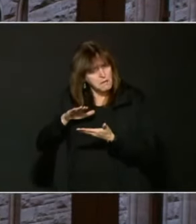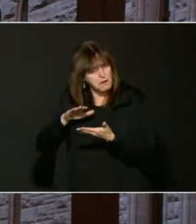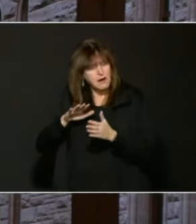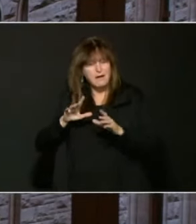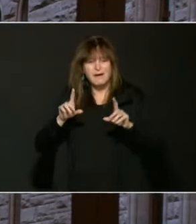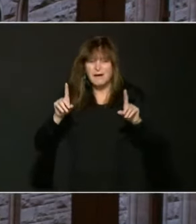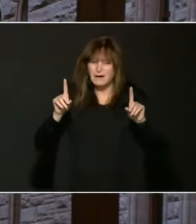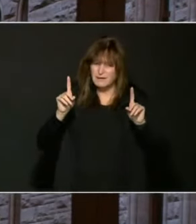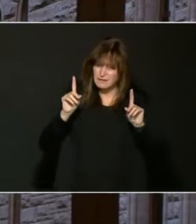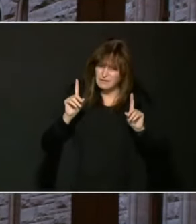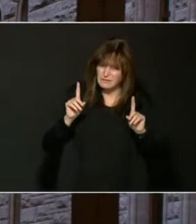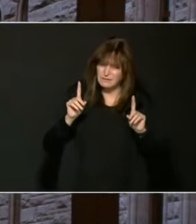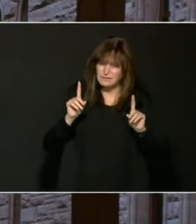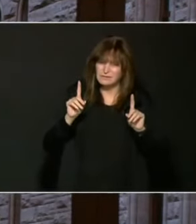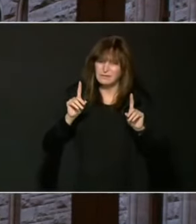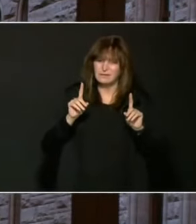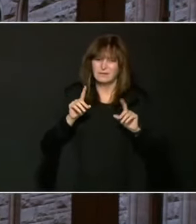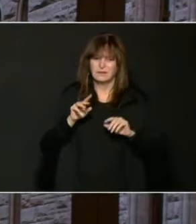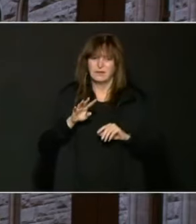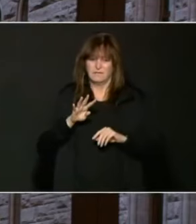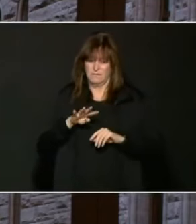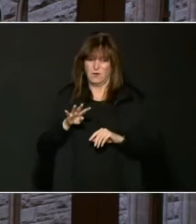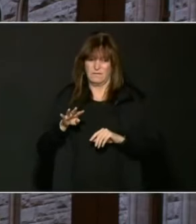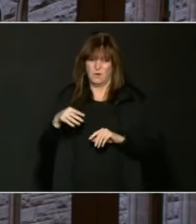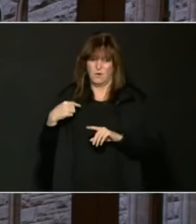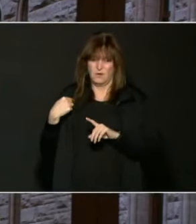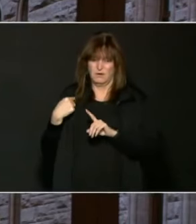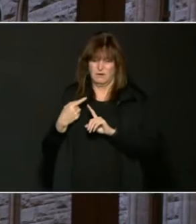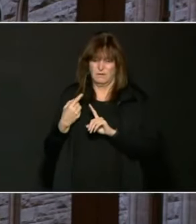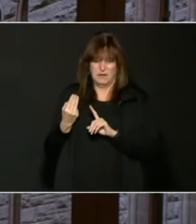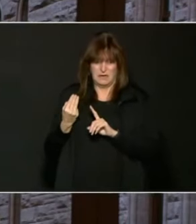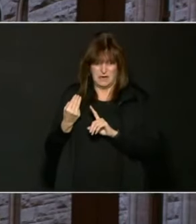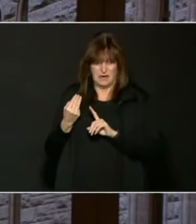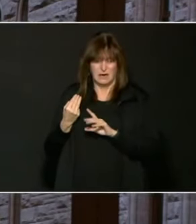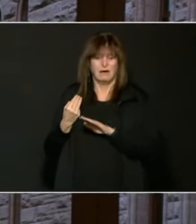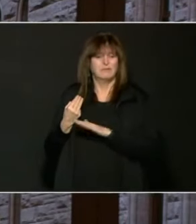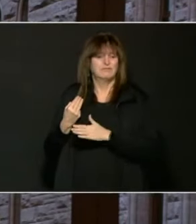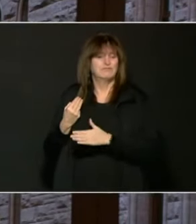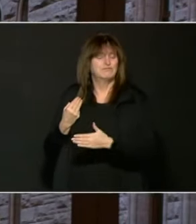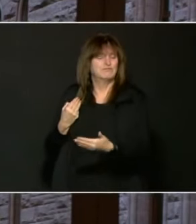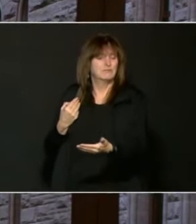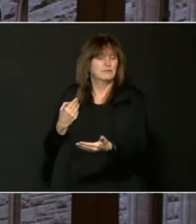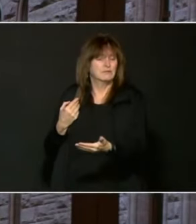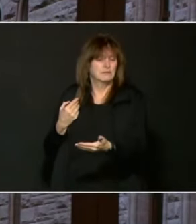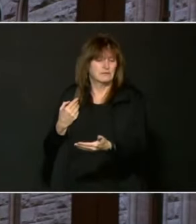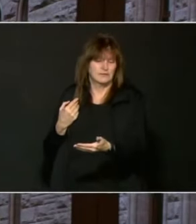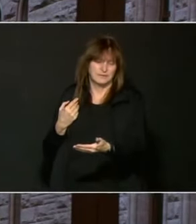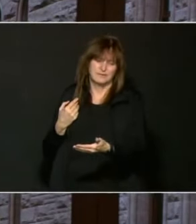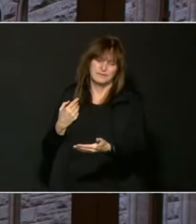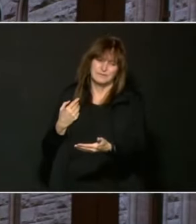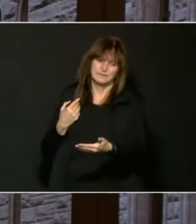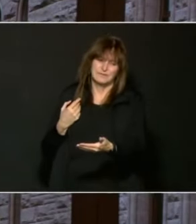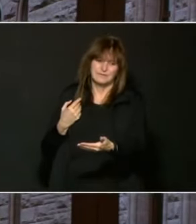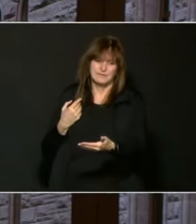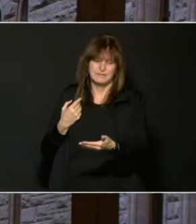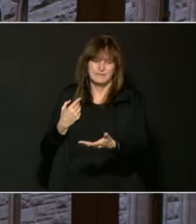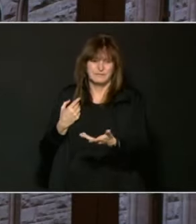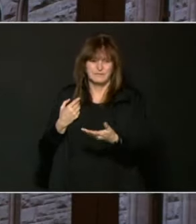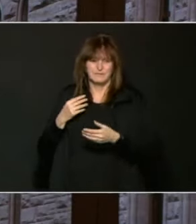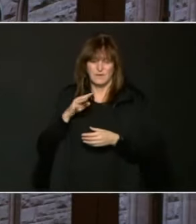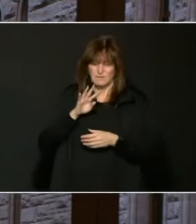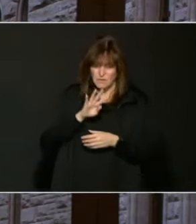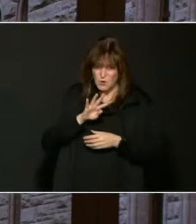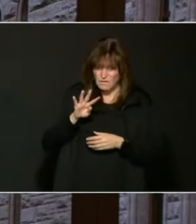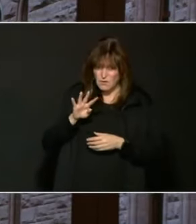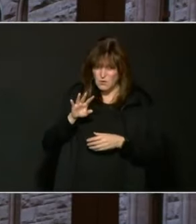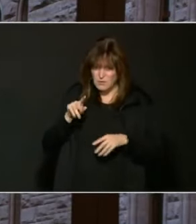additional 44 deaths since Monday's update. And sad to say, and those are, of course, extending condolences to the families